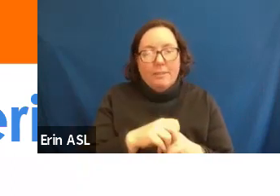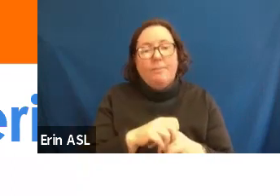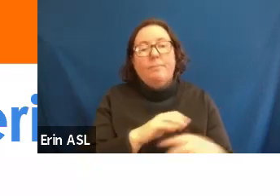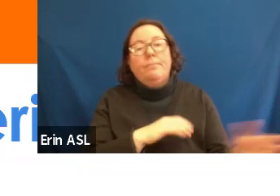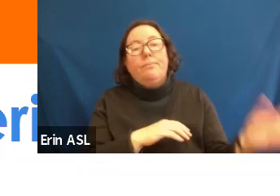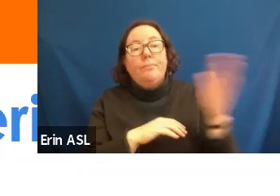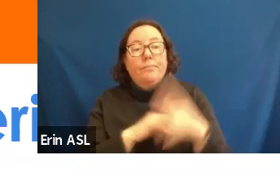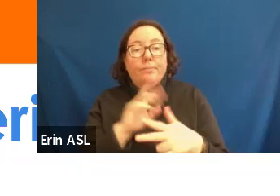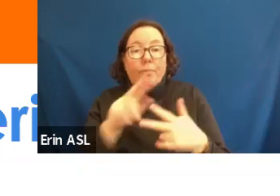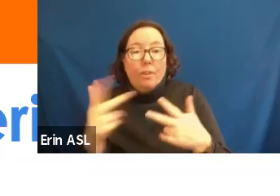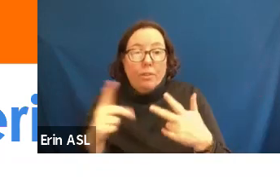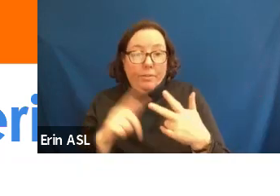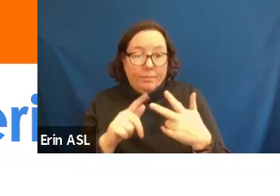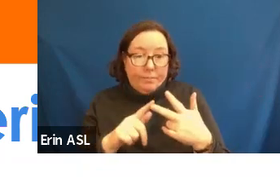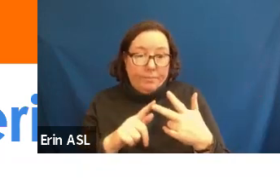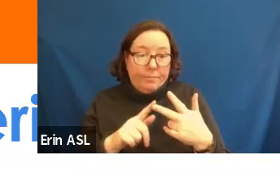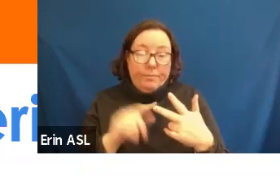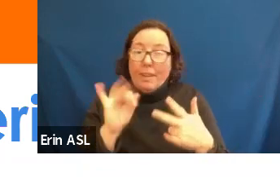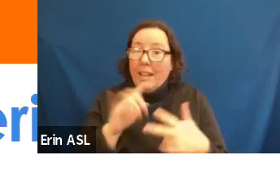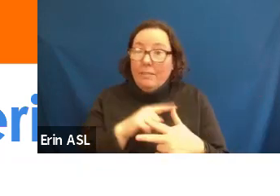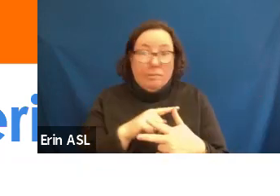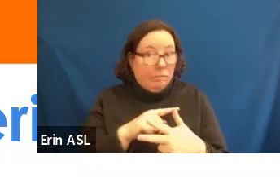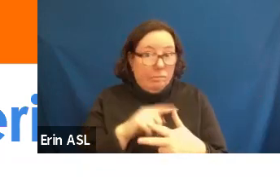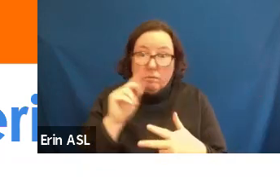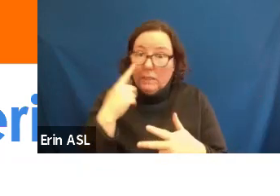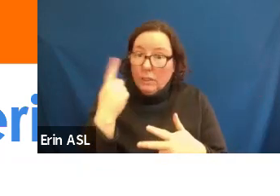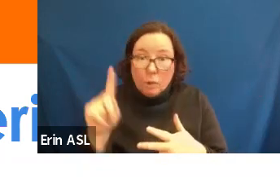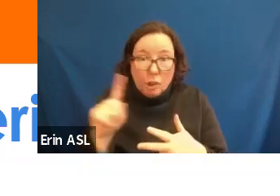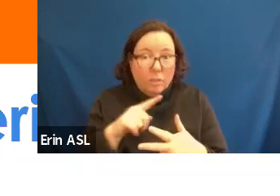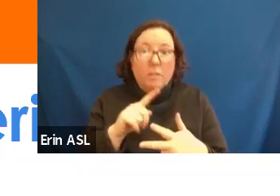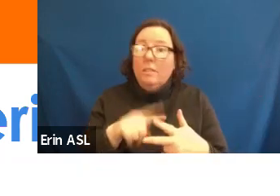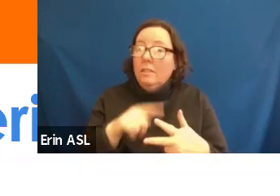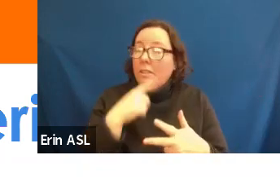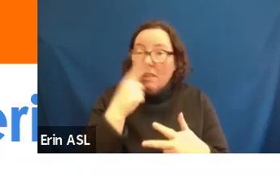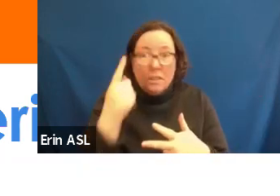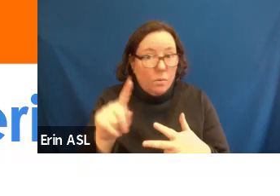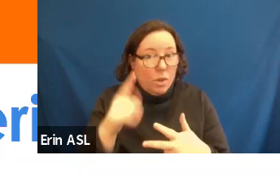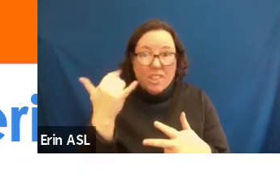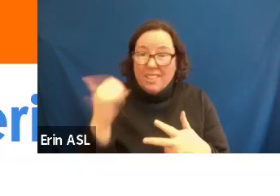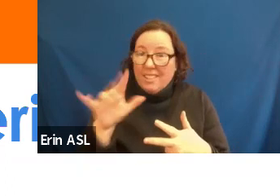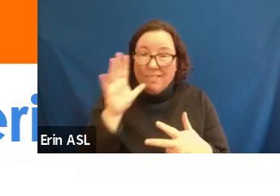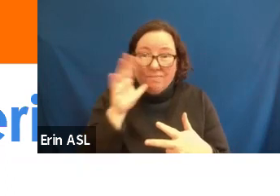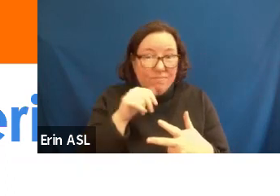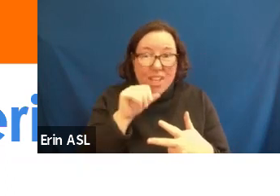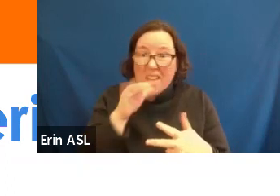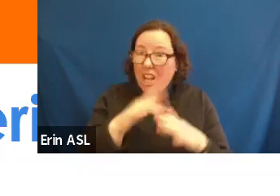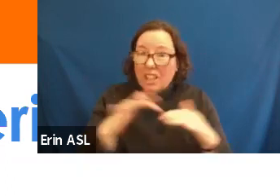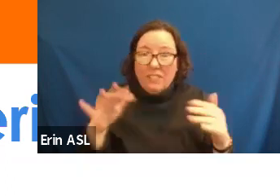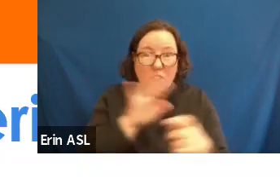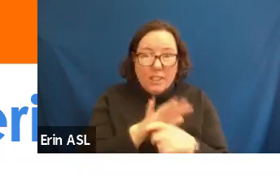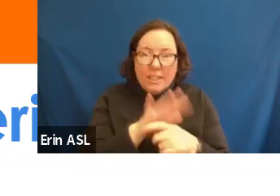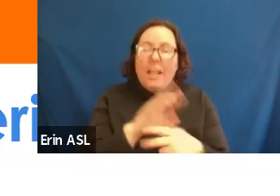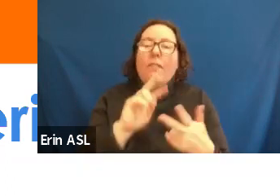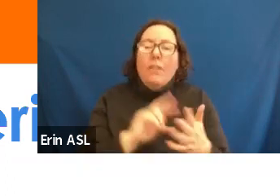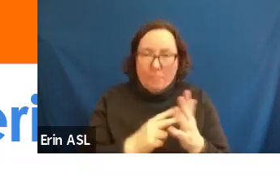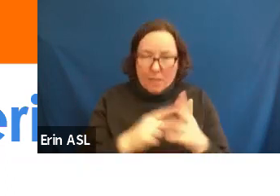Third, if none of those policies achieve diversity, Boston can consider race as